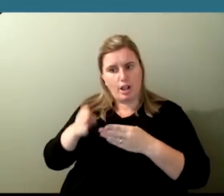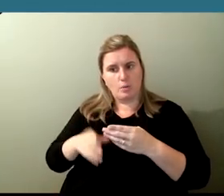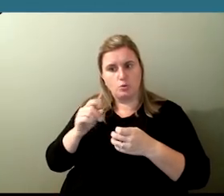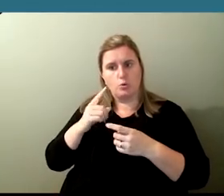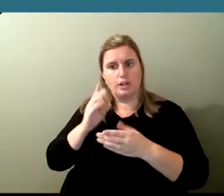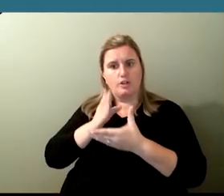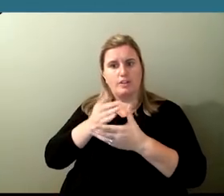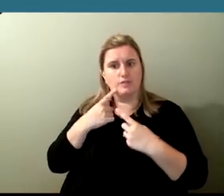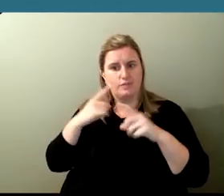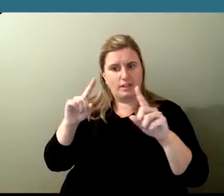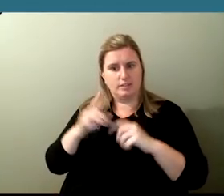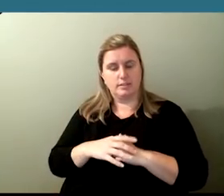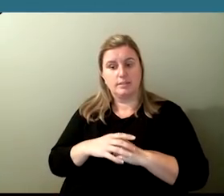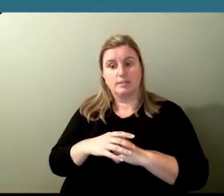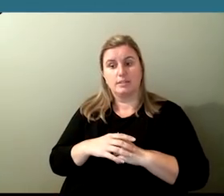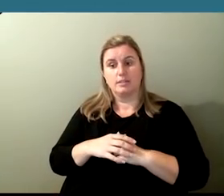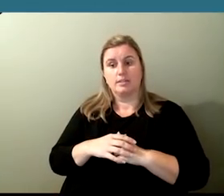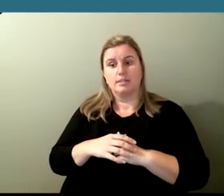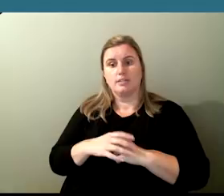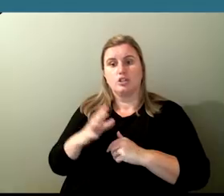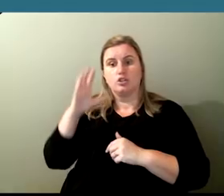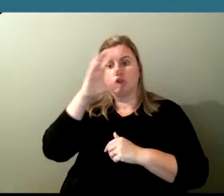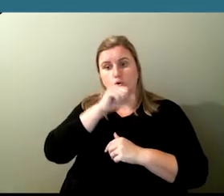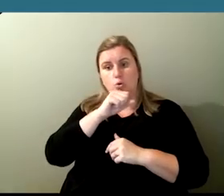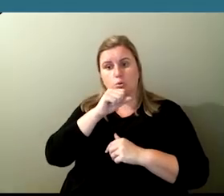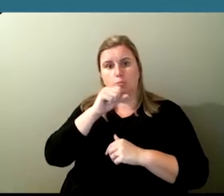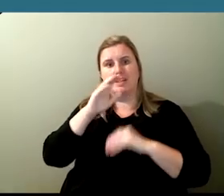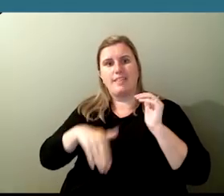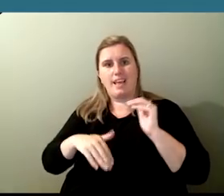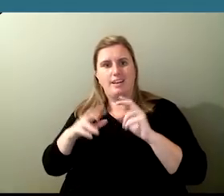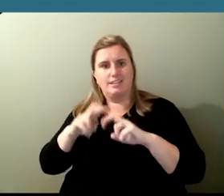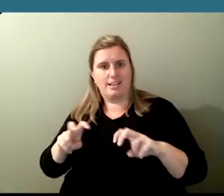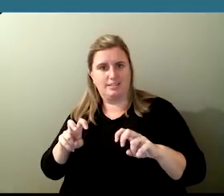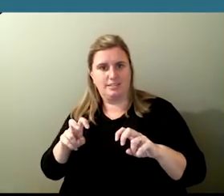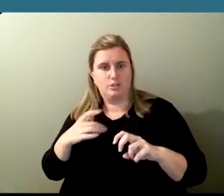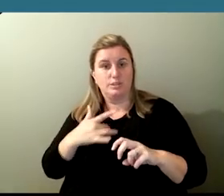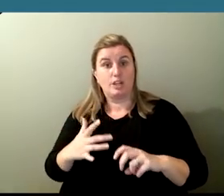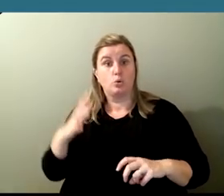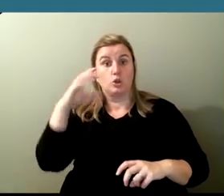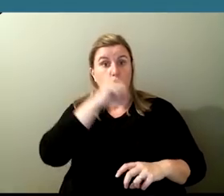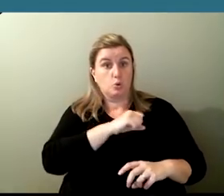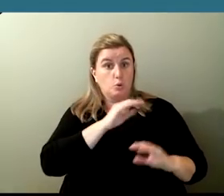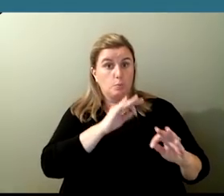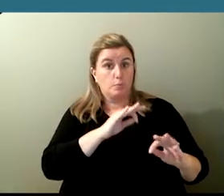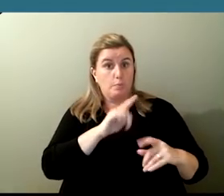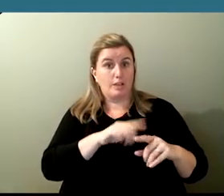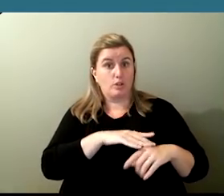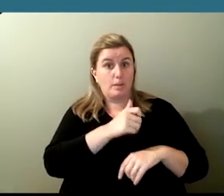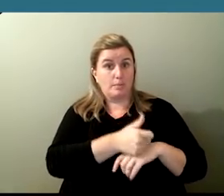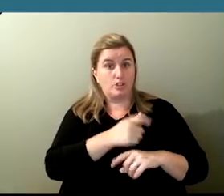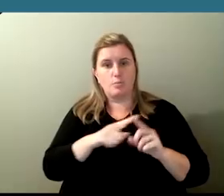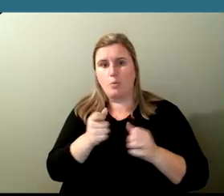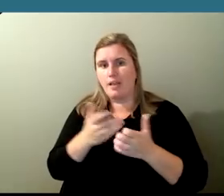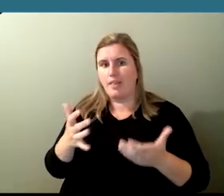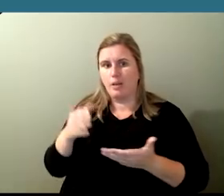effectiveness. Sadly, it is usually assumed rather than assessed. So we make assumptions based on implementations, however, without